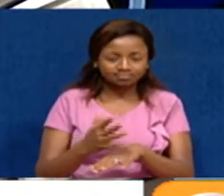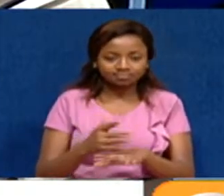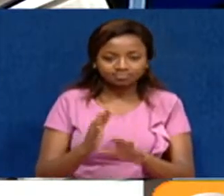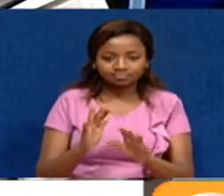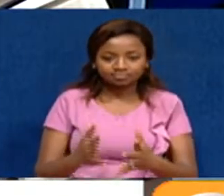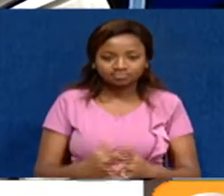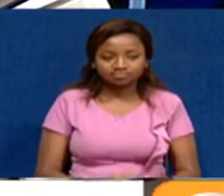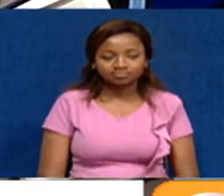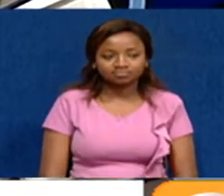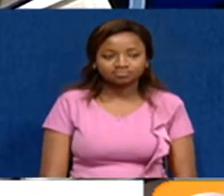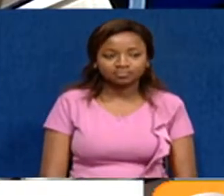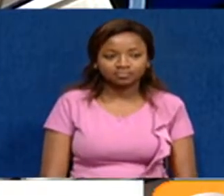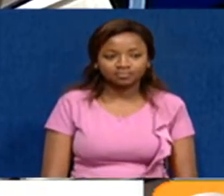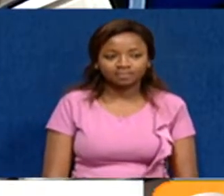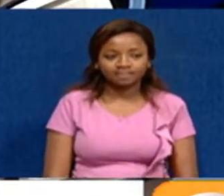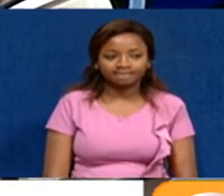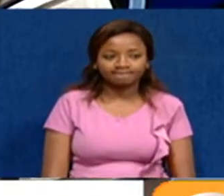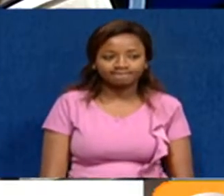And then you see,